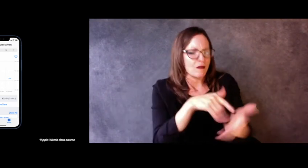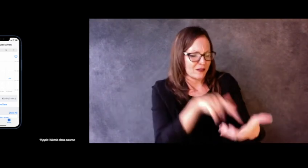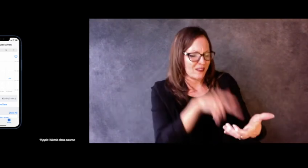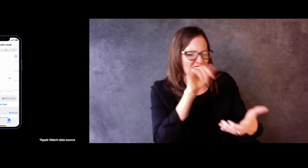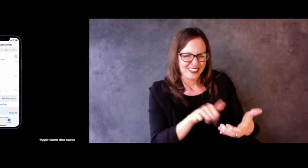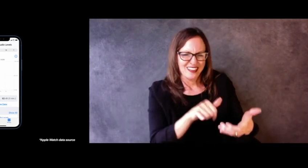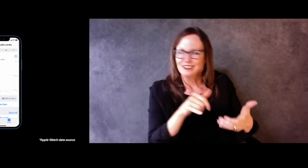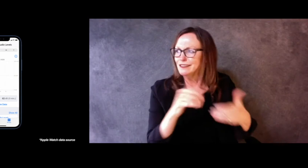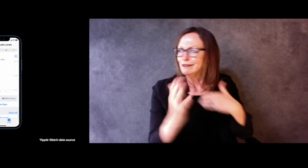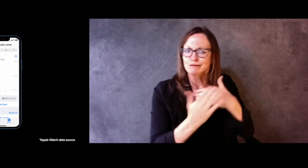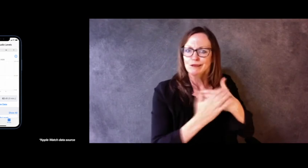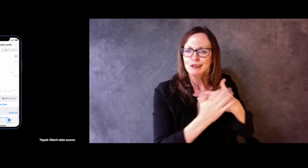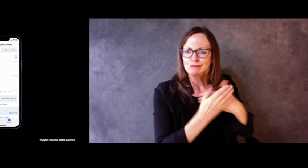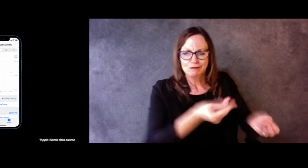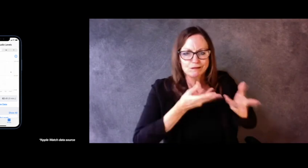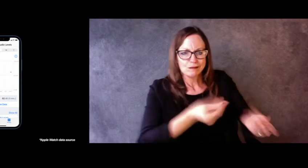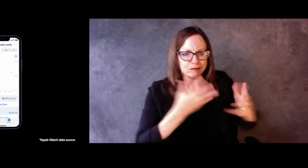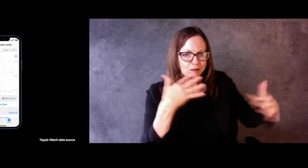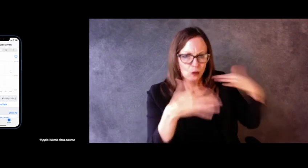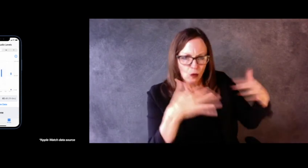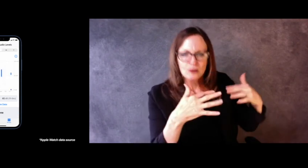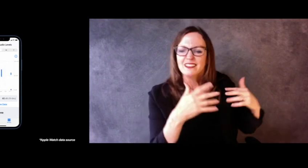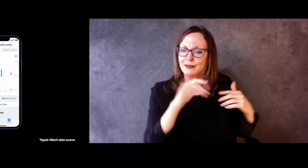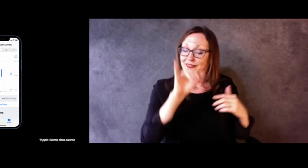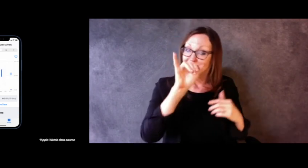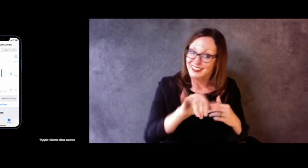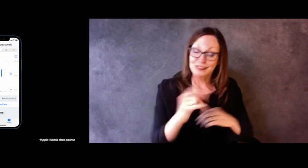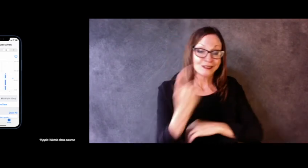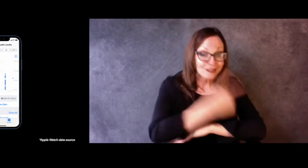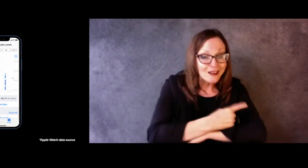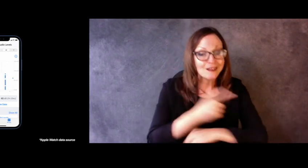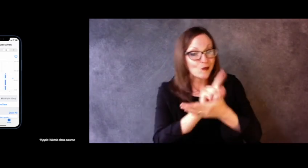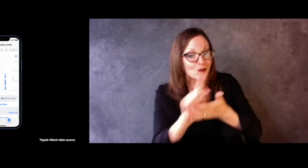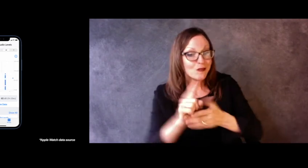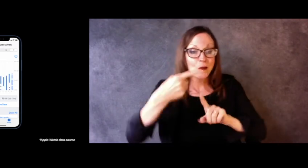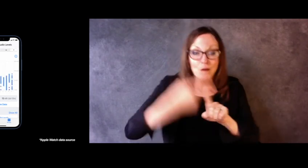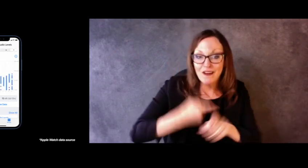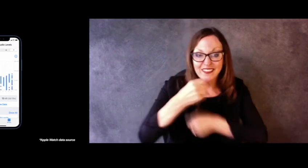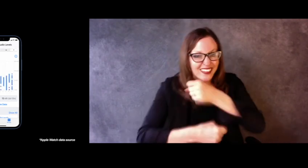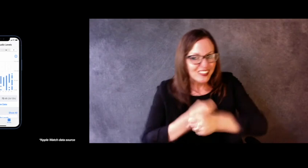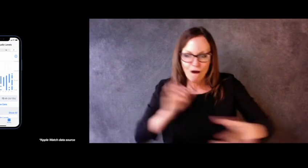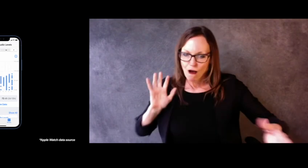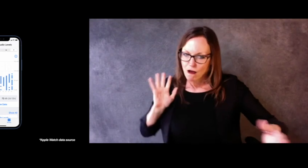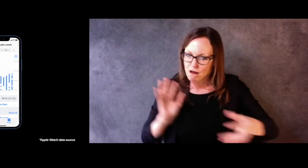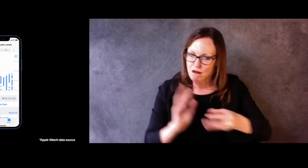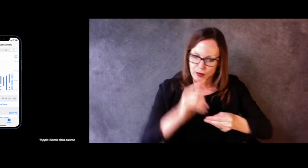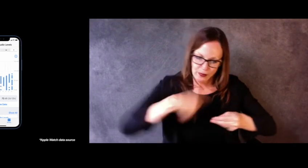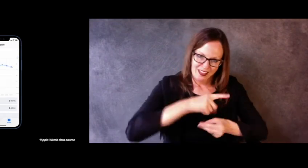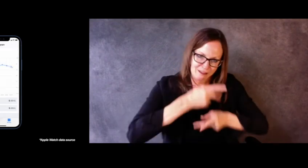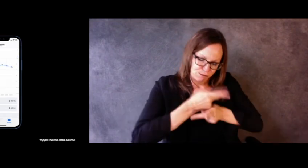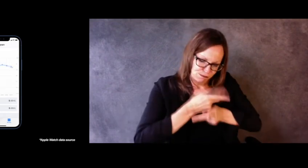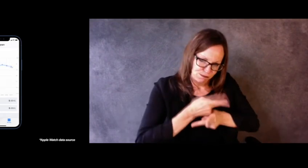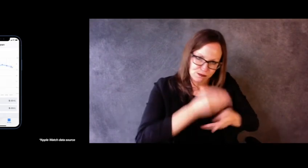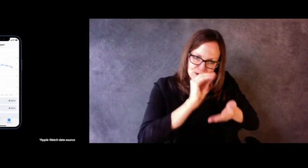ranges: hour, day, week, month, and year. If